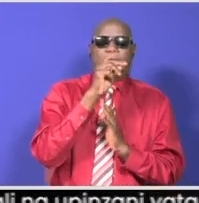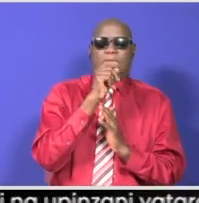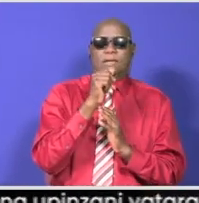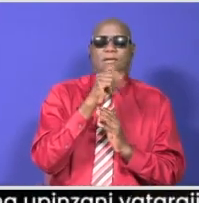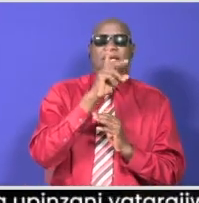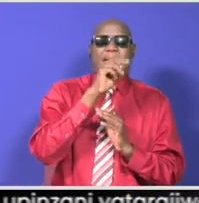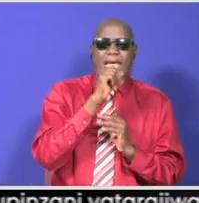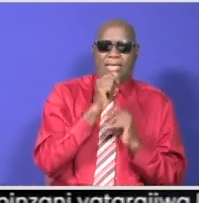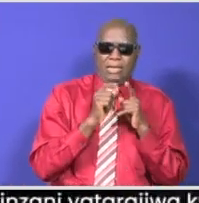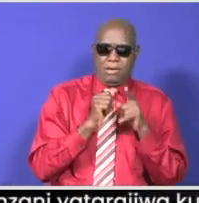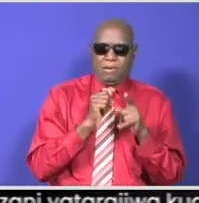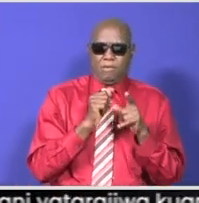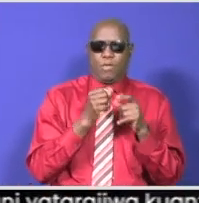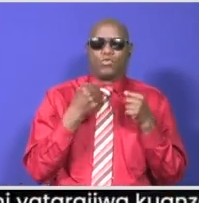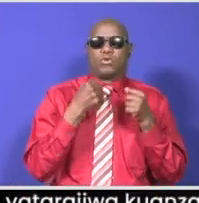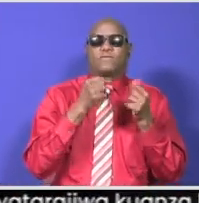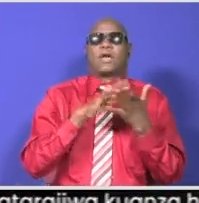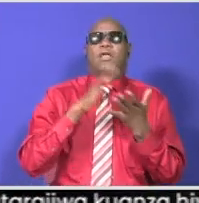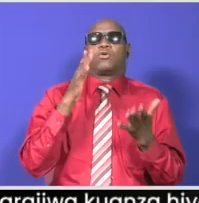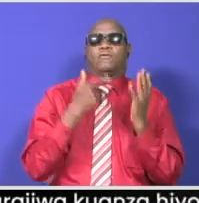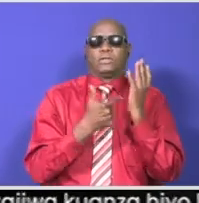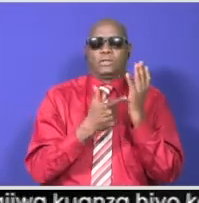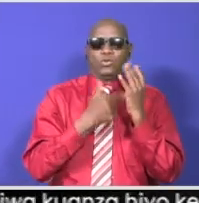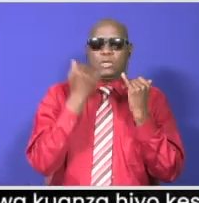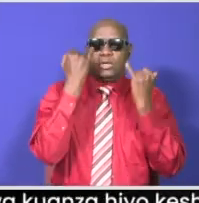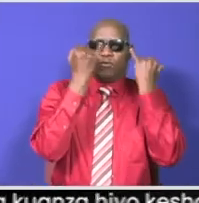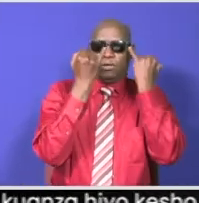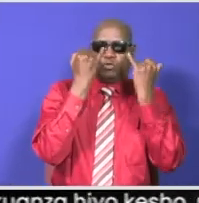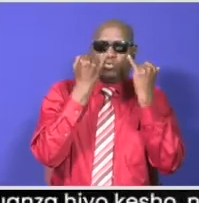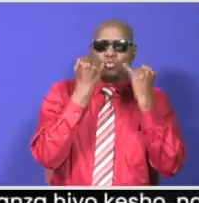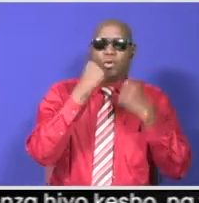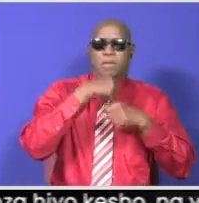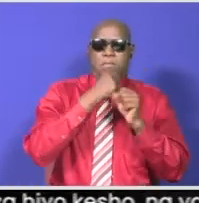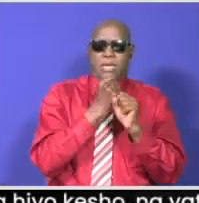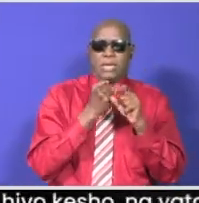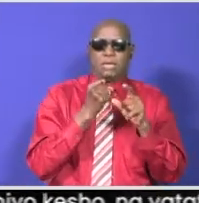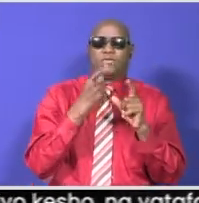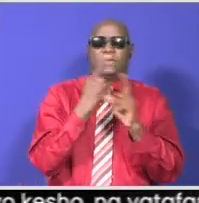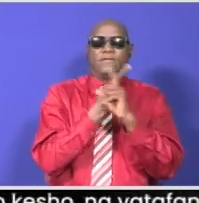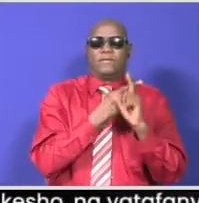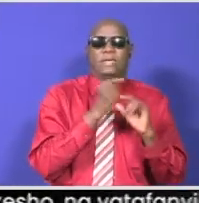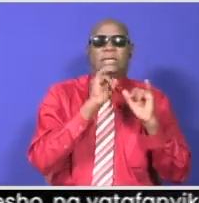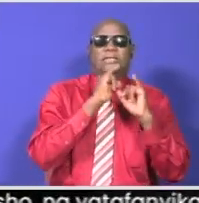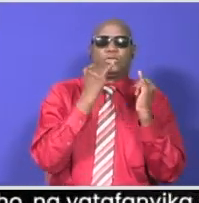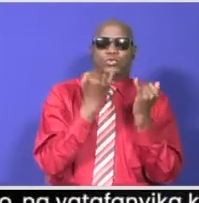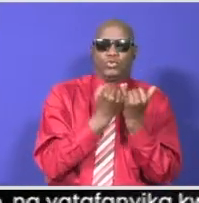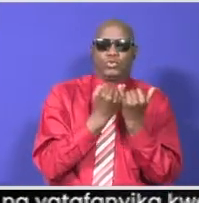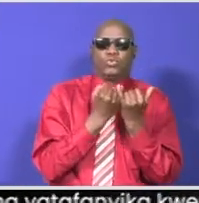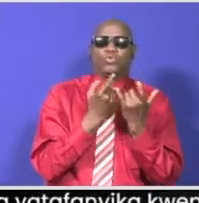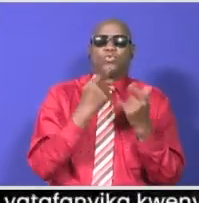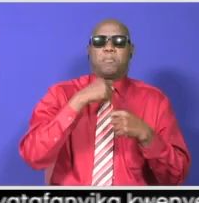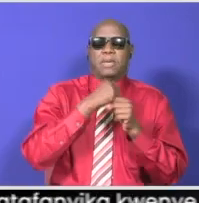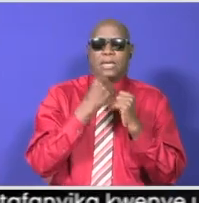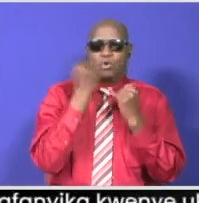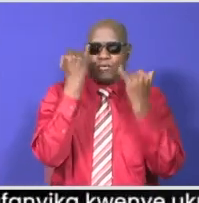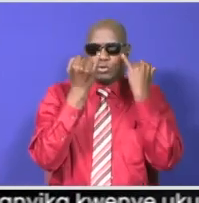data drives a lot of technological innovation. So we are creating a platform for different institutions, different partners to innovate and see